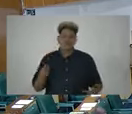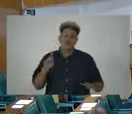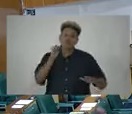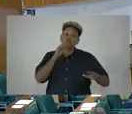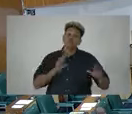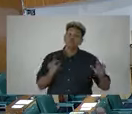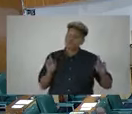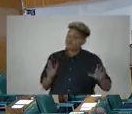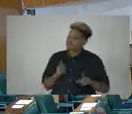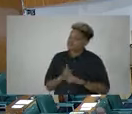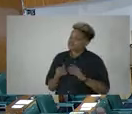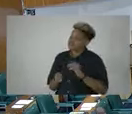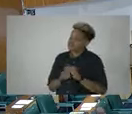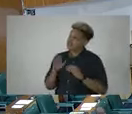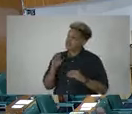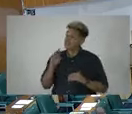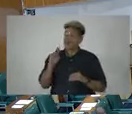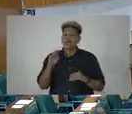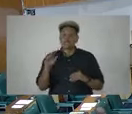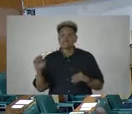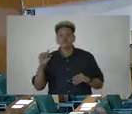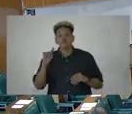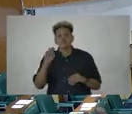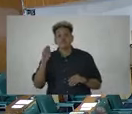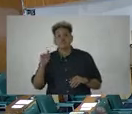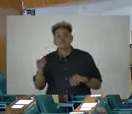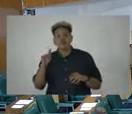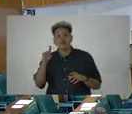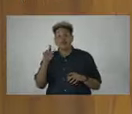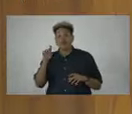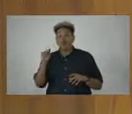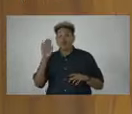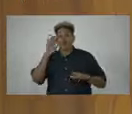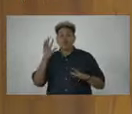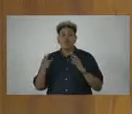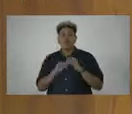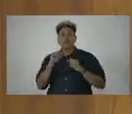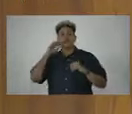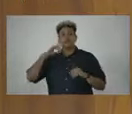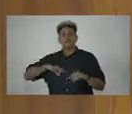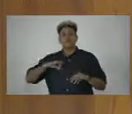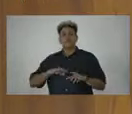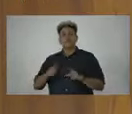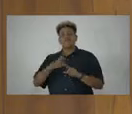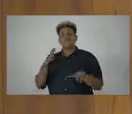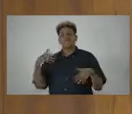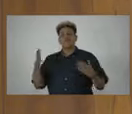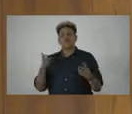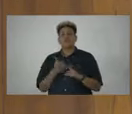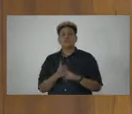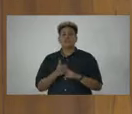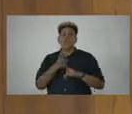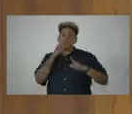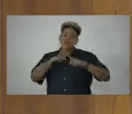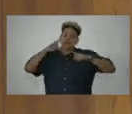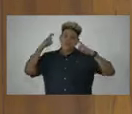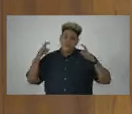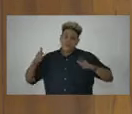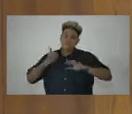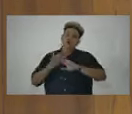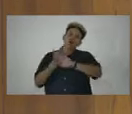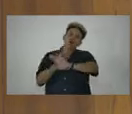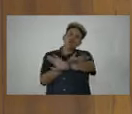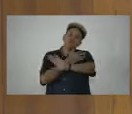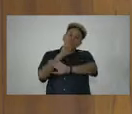Speaker, the Cambridge Treatment Plant will also benefit from a major upgrade